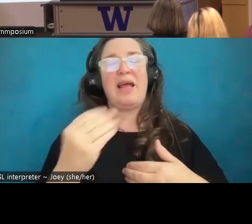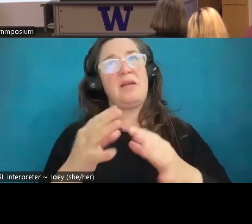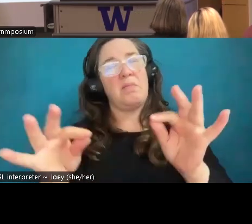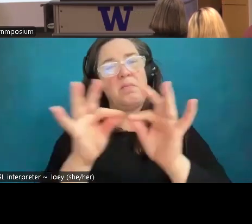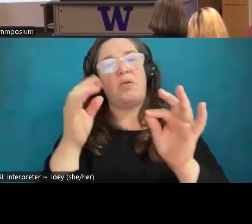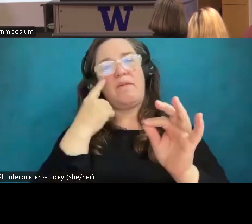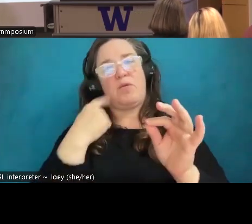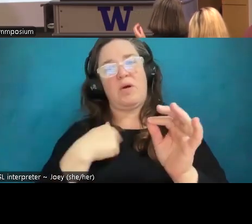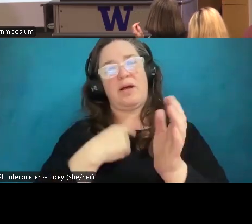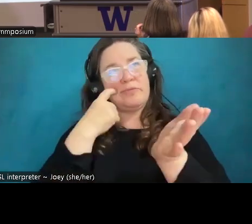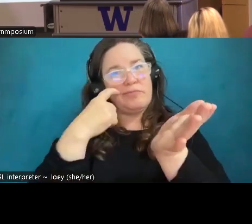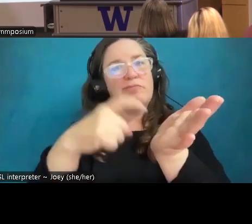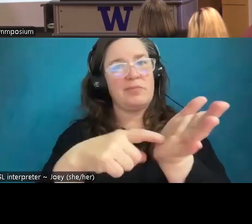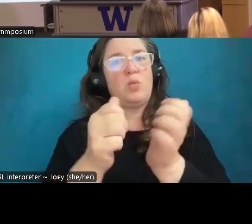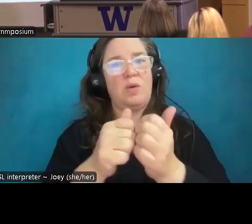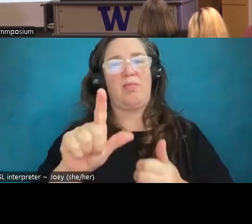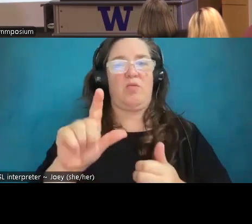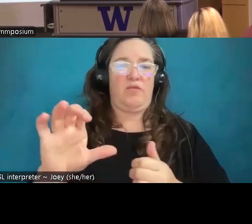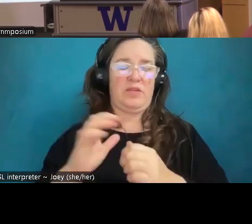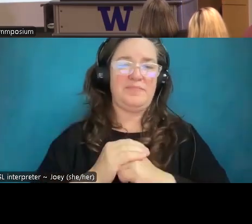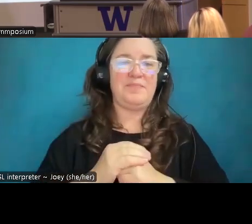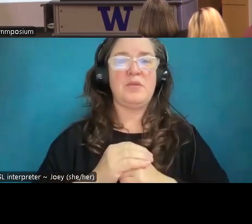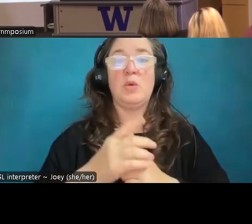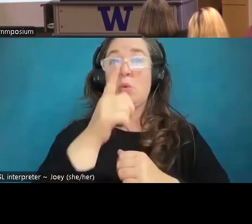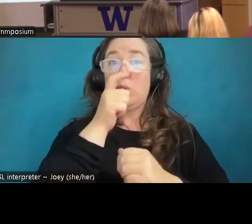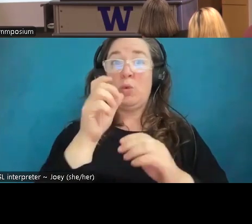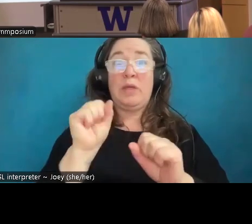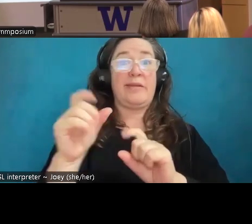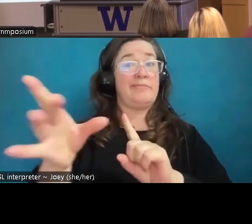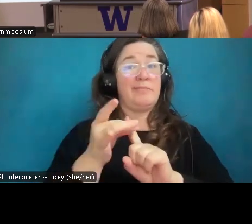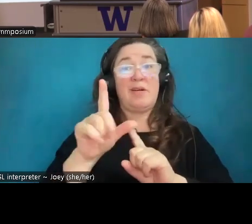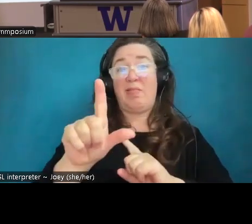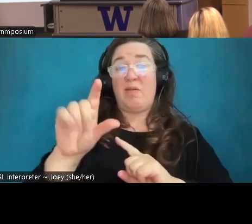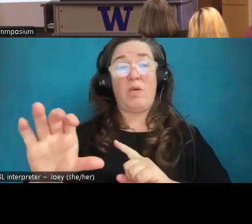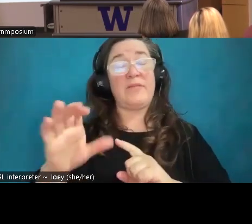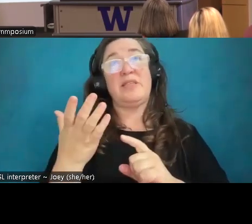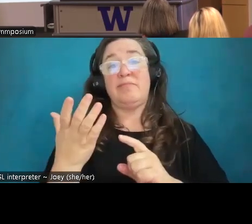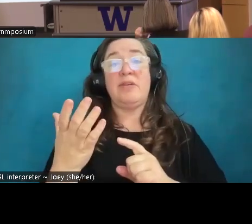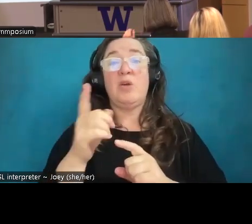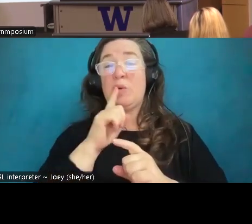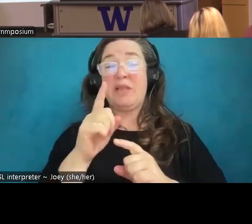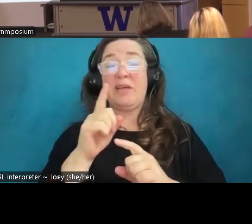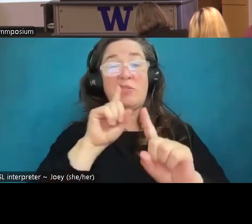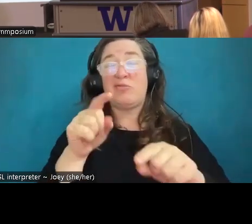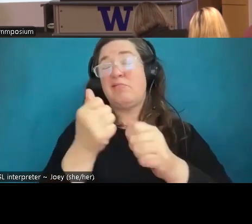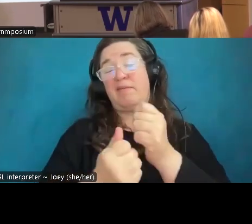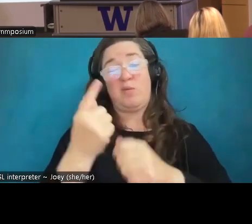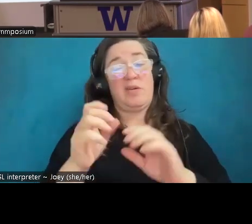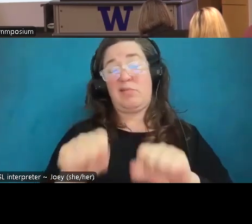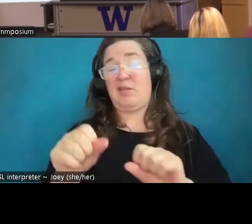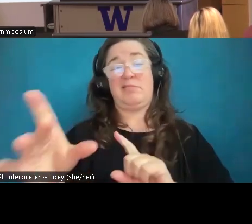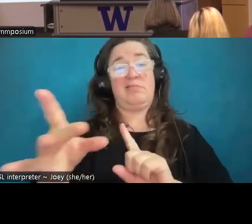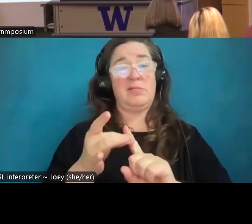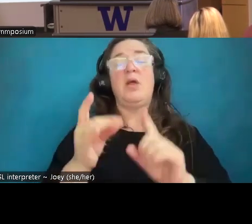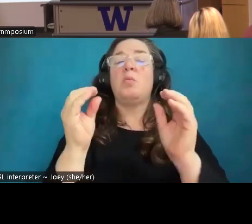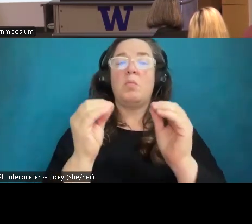So who's susceptible to long COVID? The answer is everyone, unfortunately, and we find that the more COVID infections you have, the